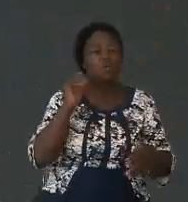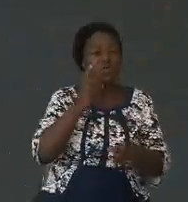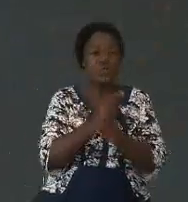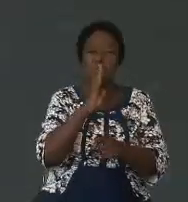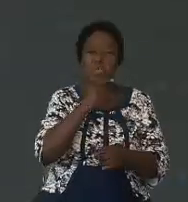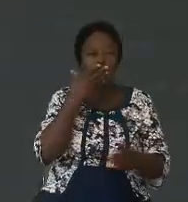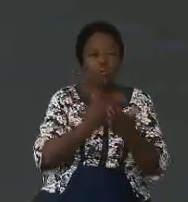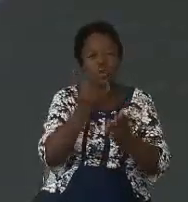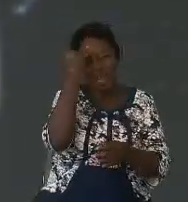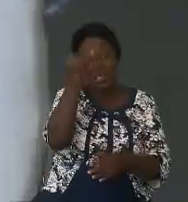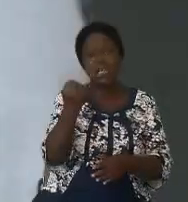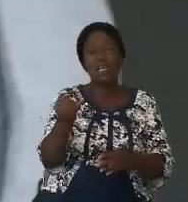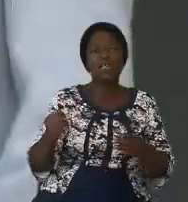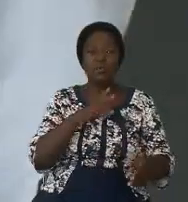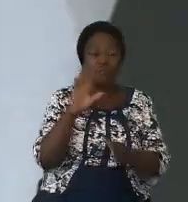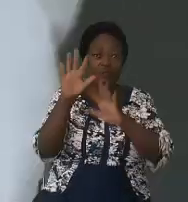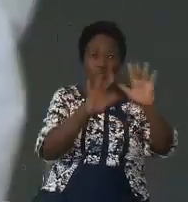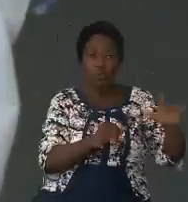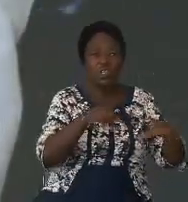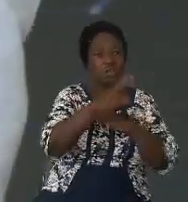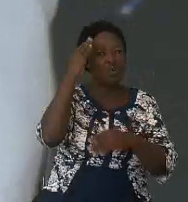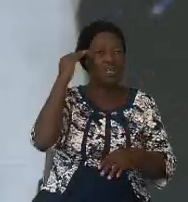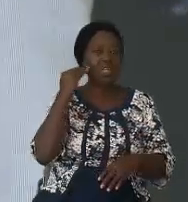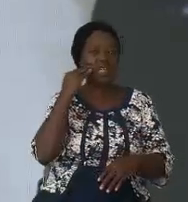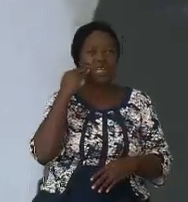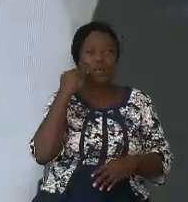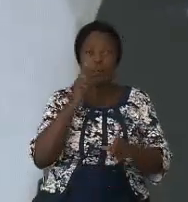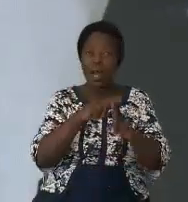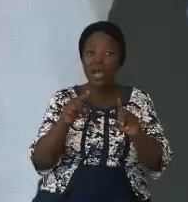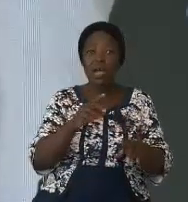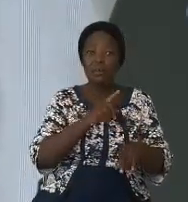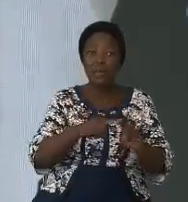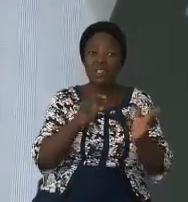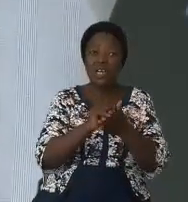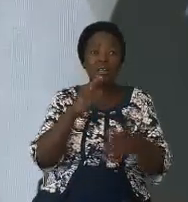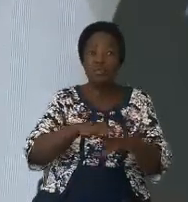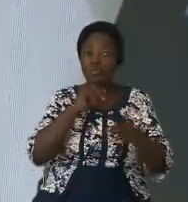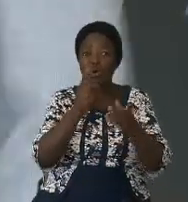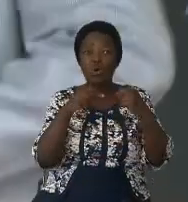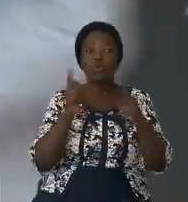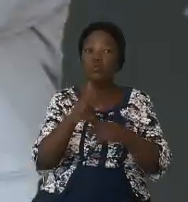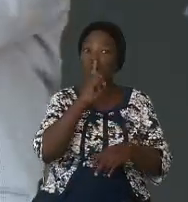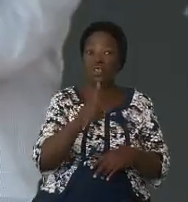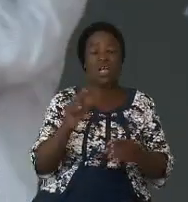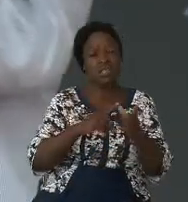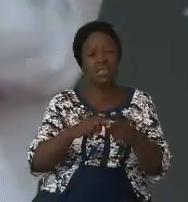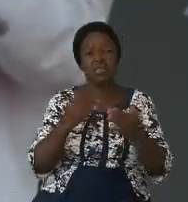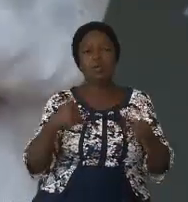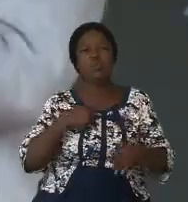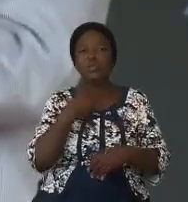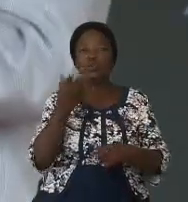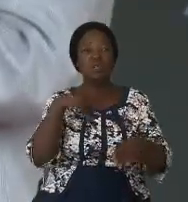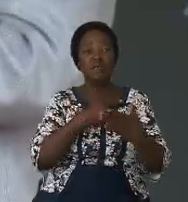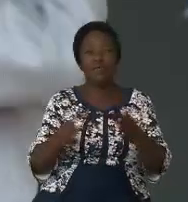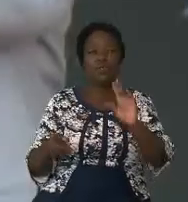action, without performance, will just be a good idea flowing in your head, and it doesn't